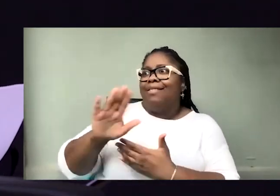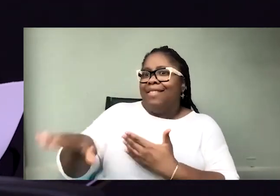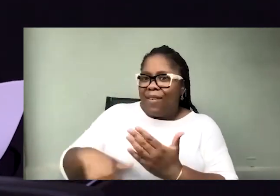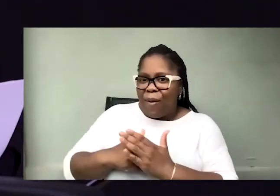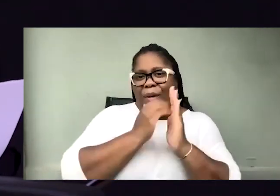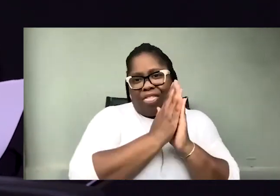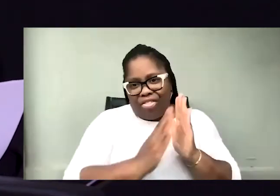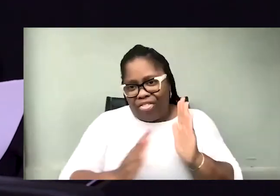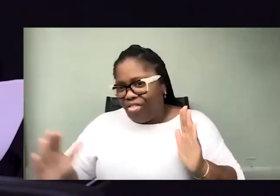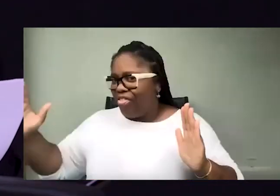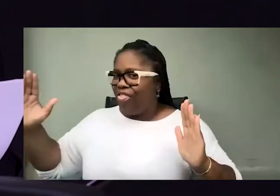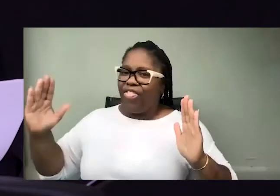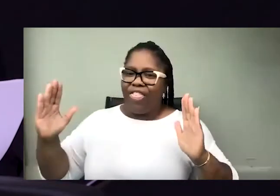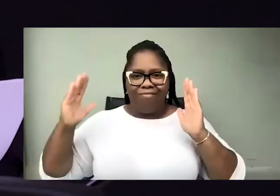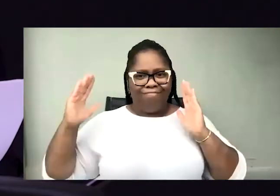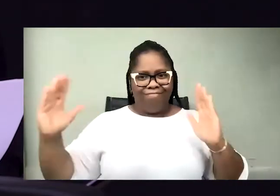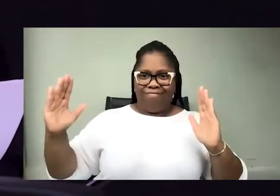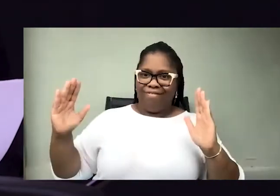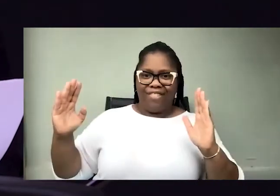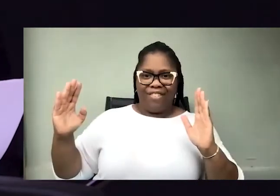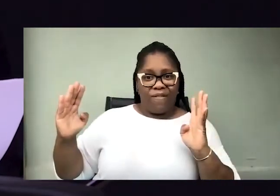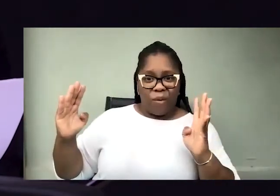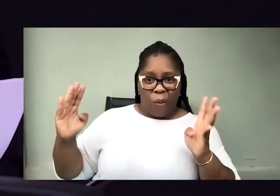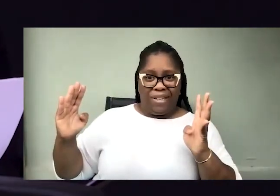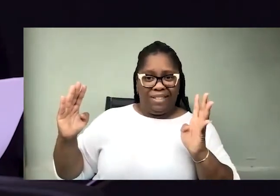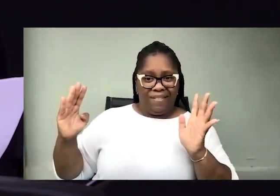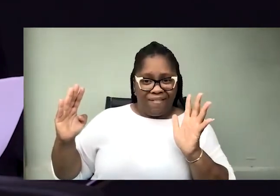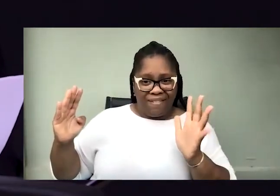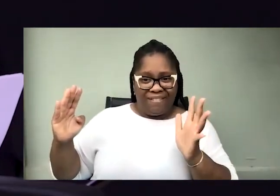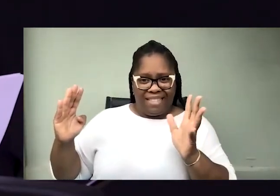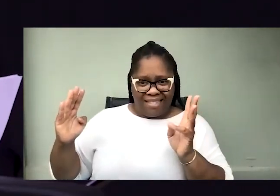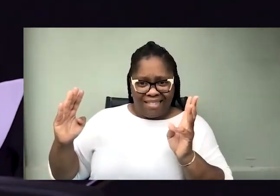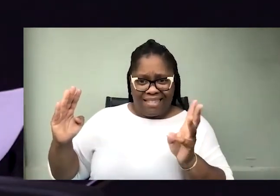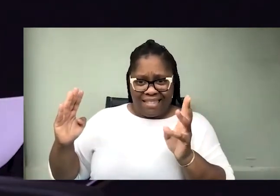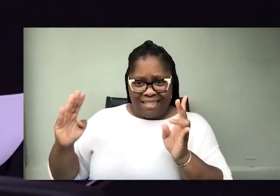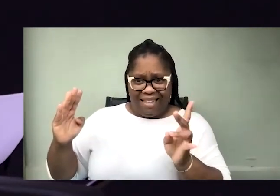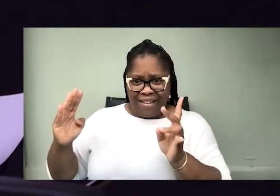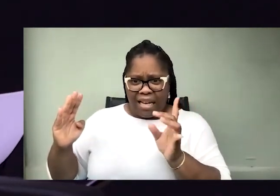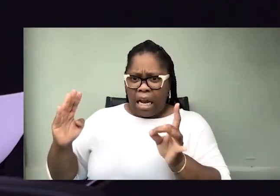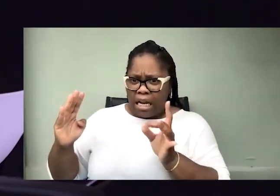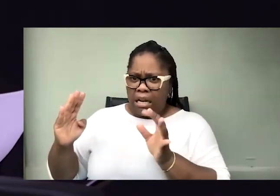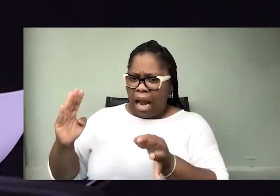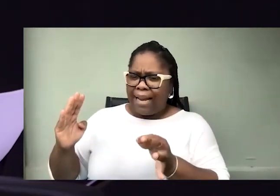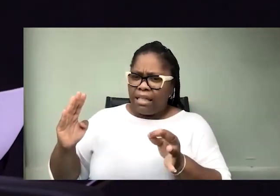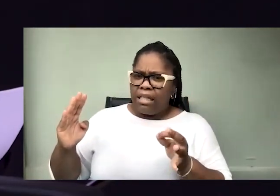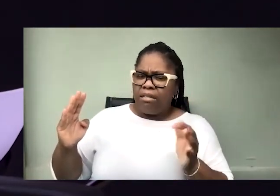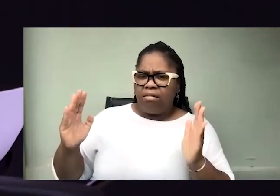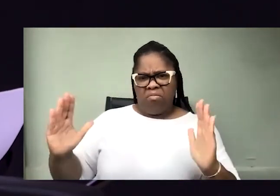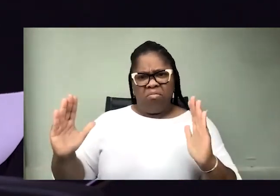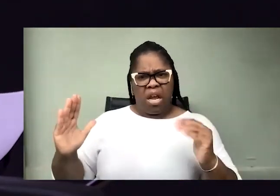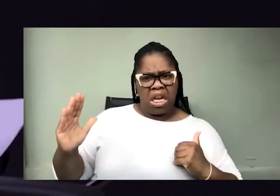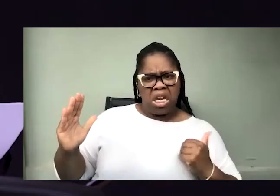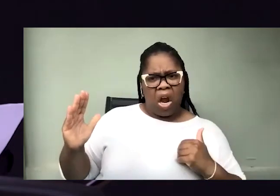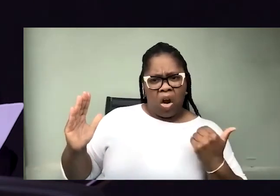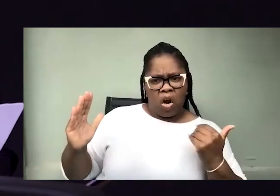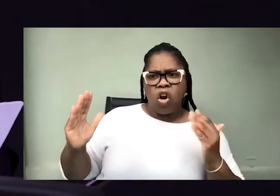the old, right? Those of us in the field know what I'm talking about. What we design for a 60-year-old that